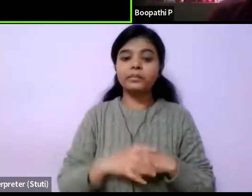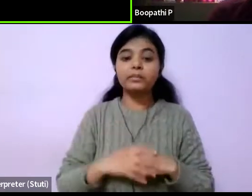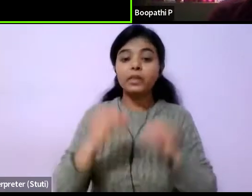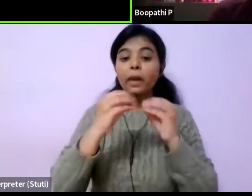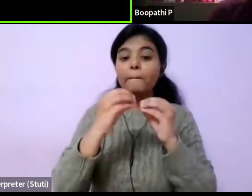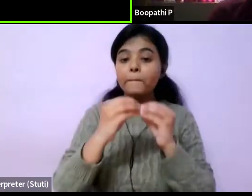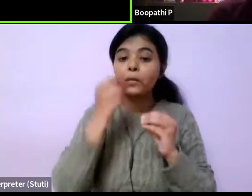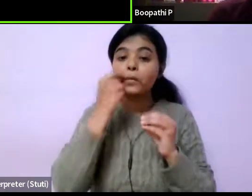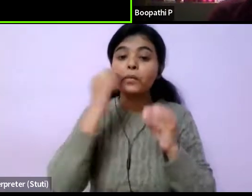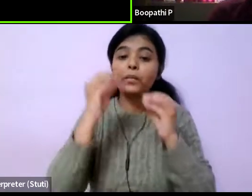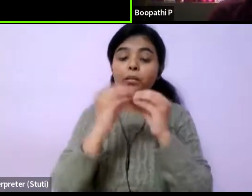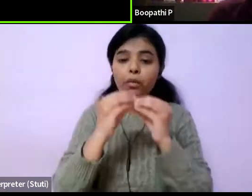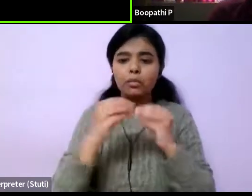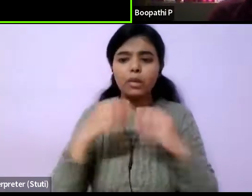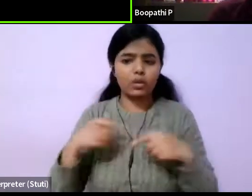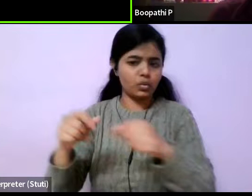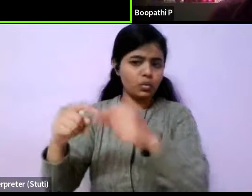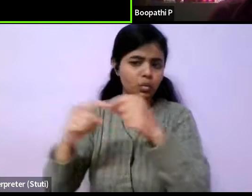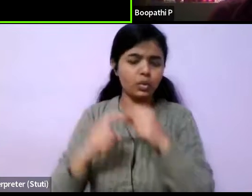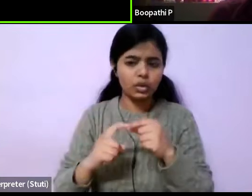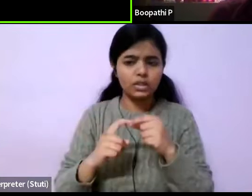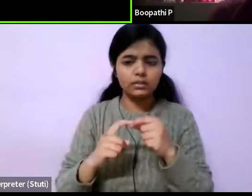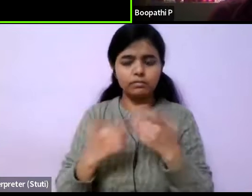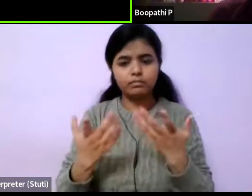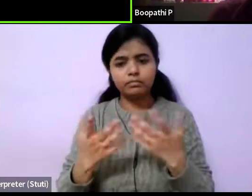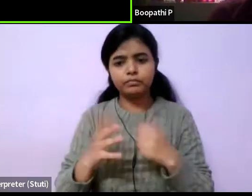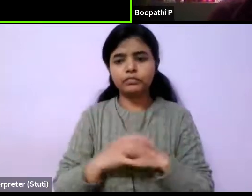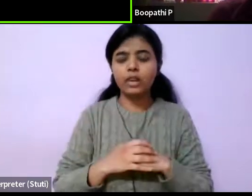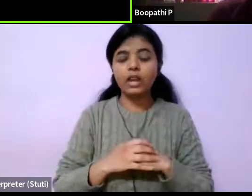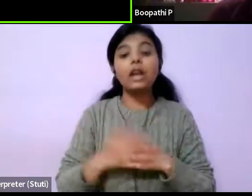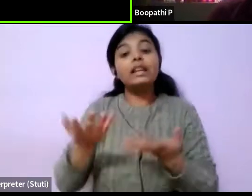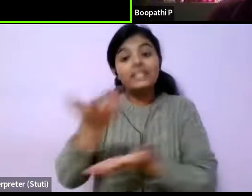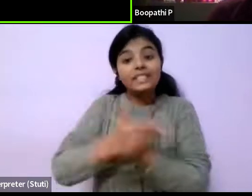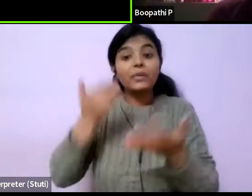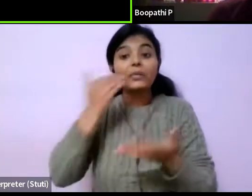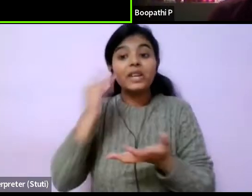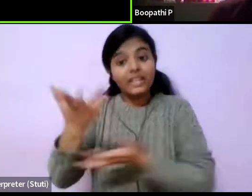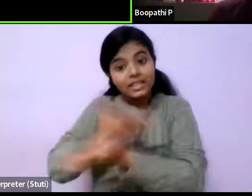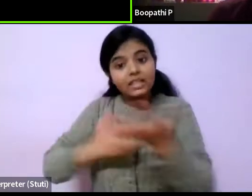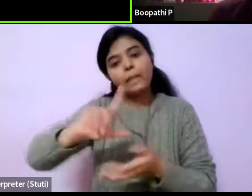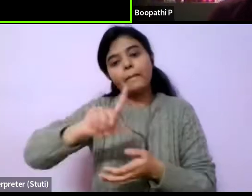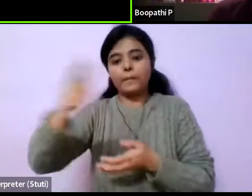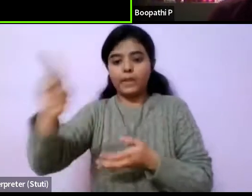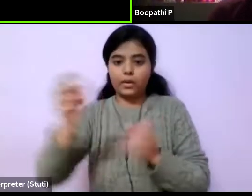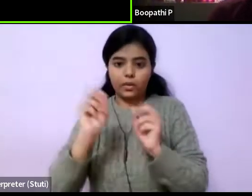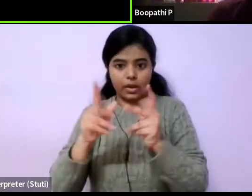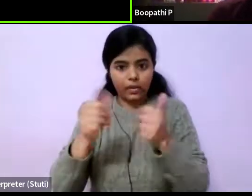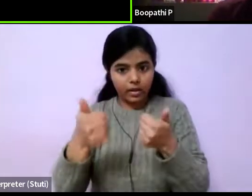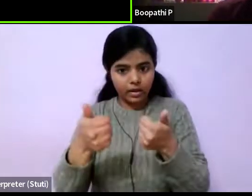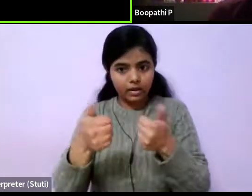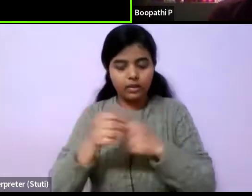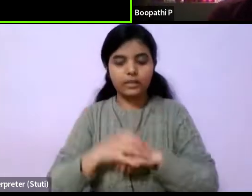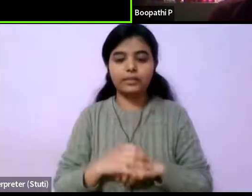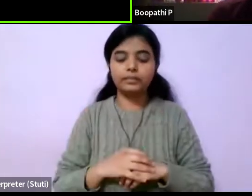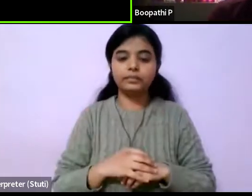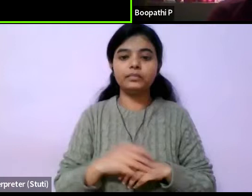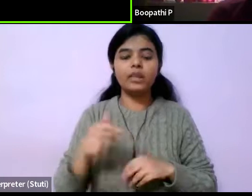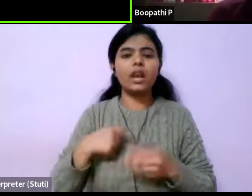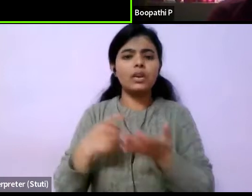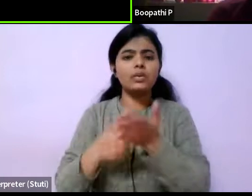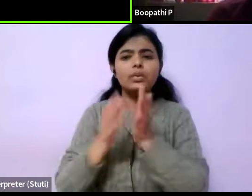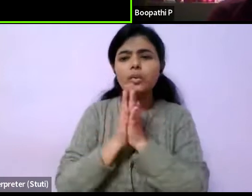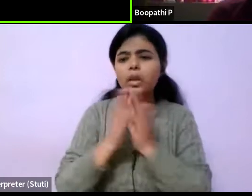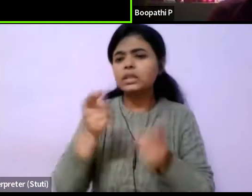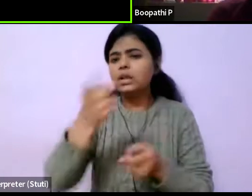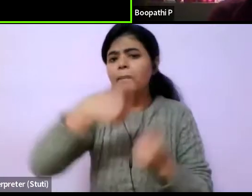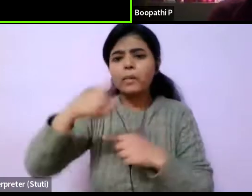Boopathi, we will take the questions for you in the discussion later. So I will request anyone who